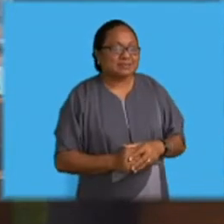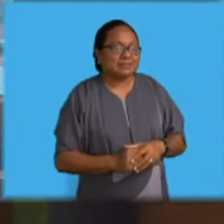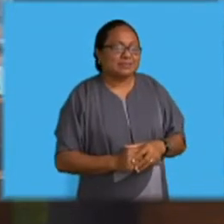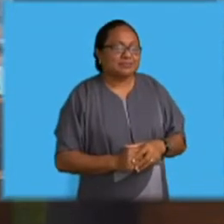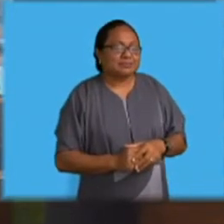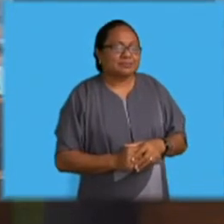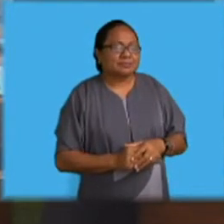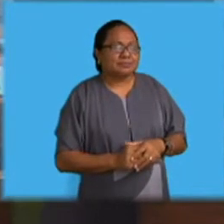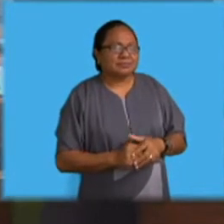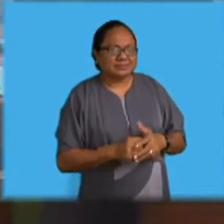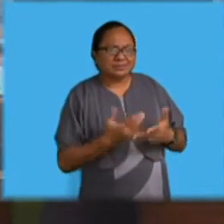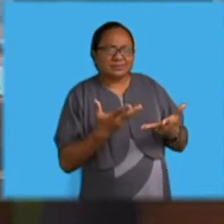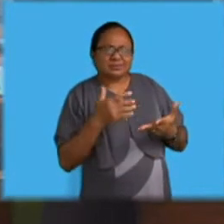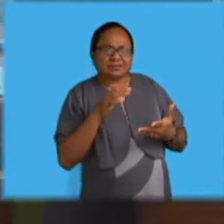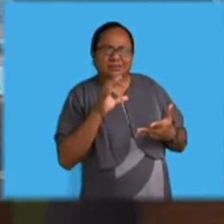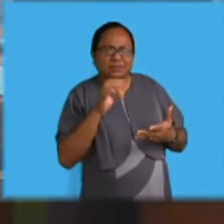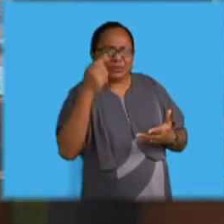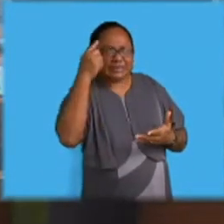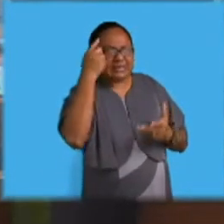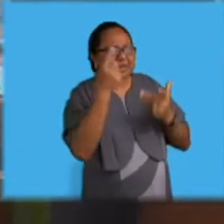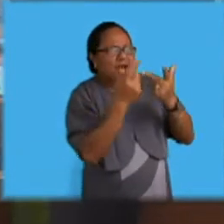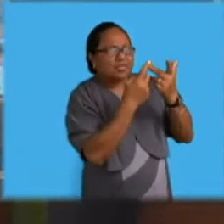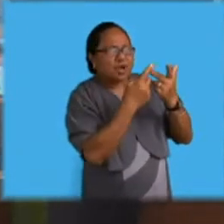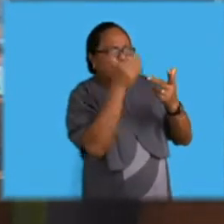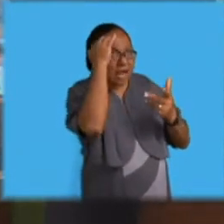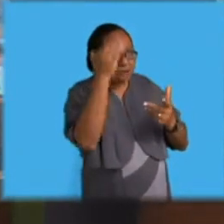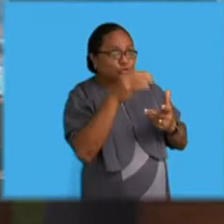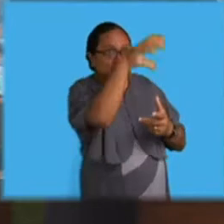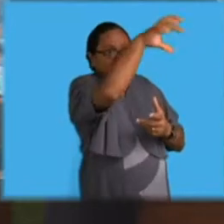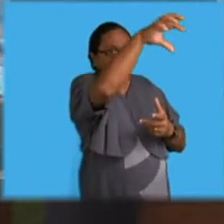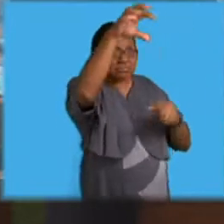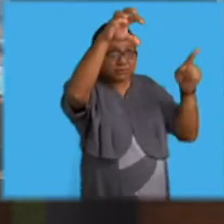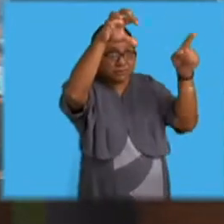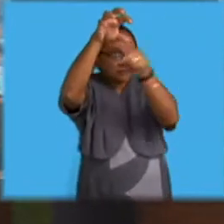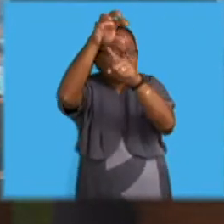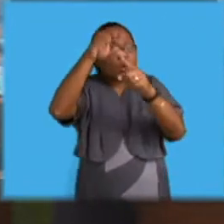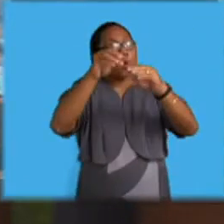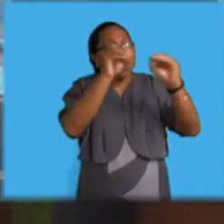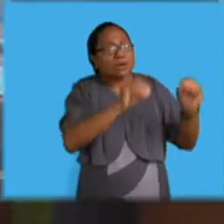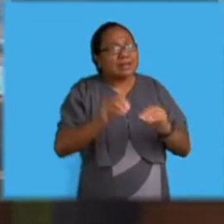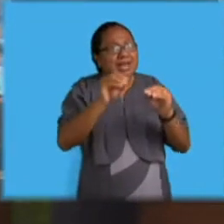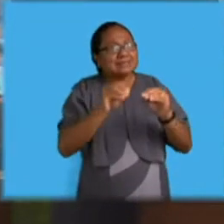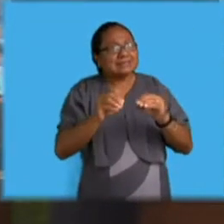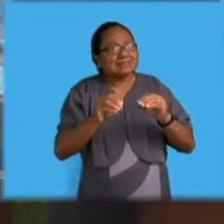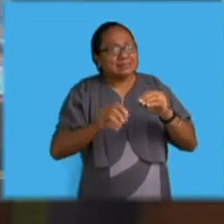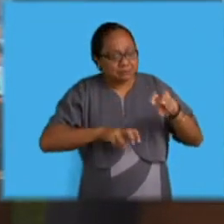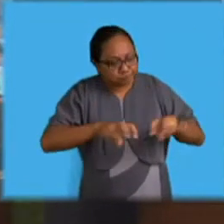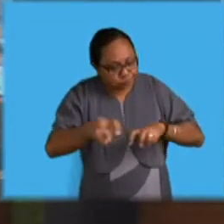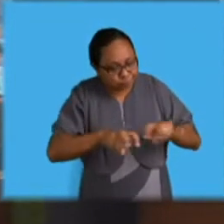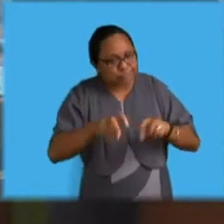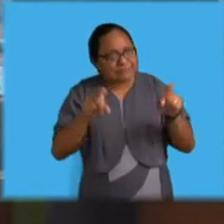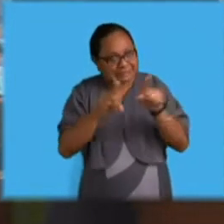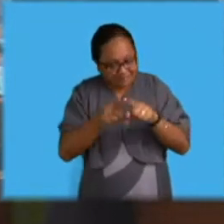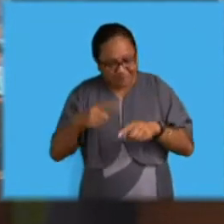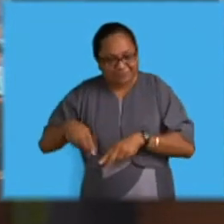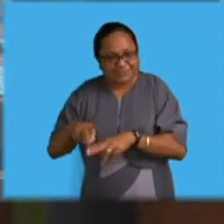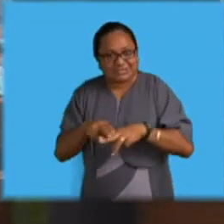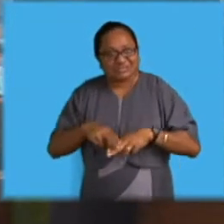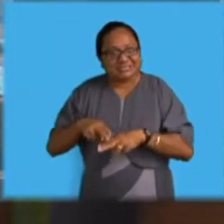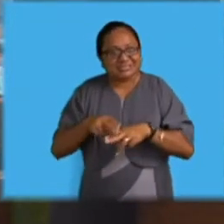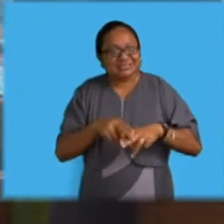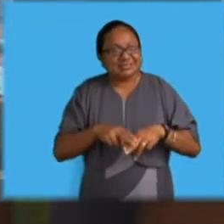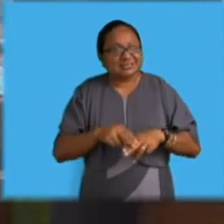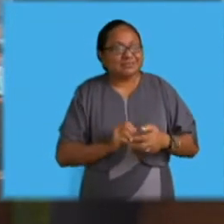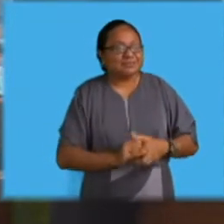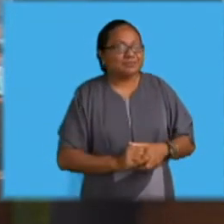other country who are organizing the athletics meeting that we have at that level. And